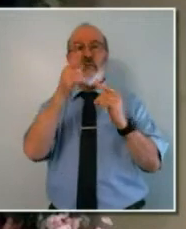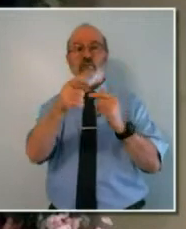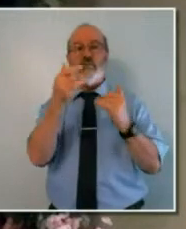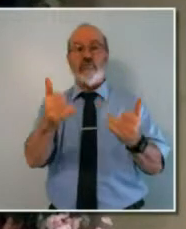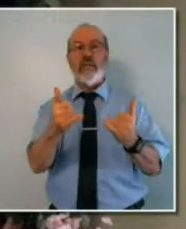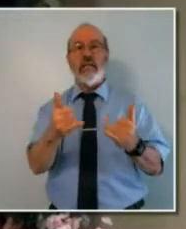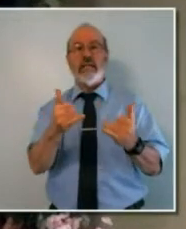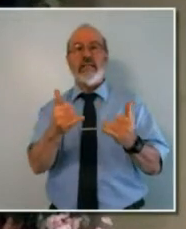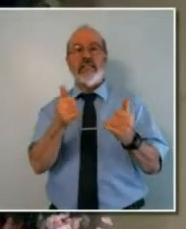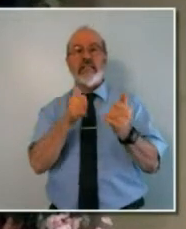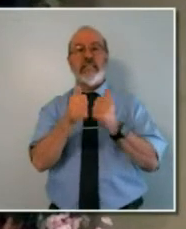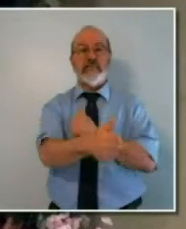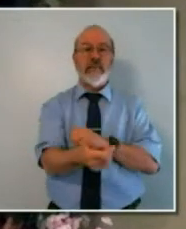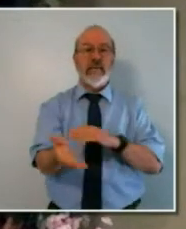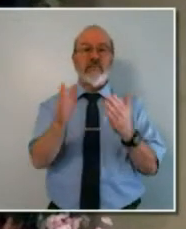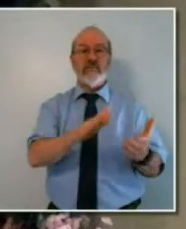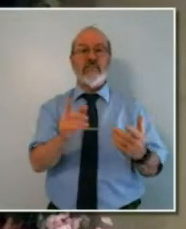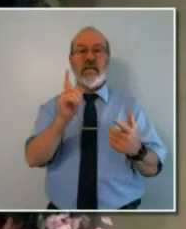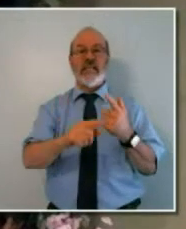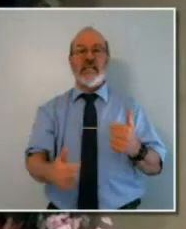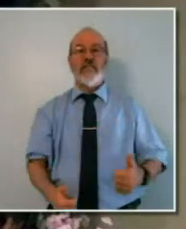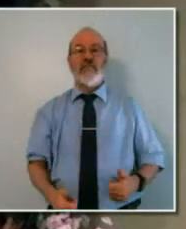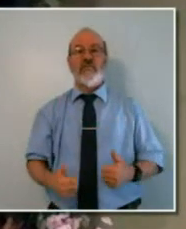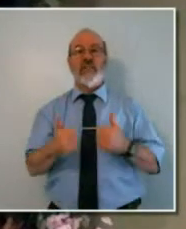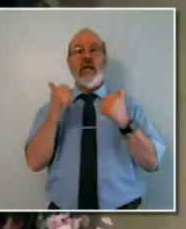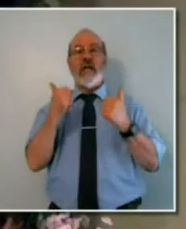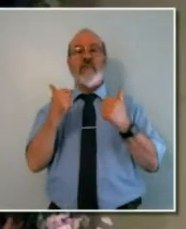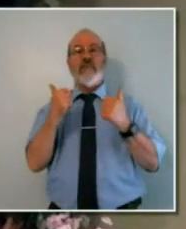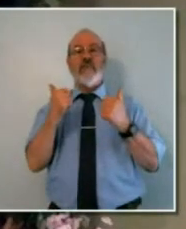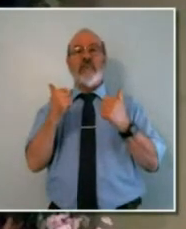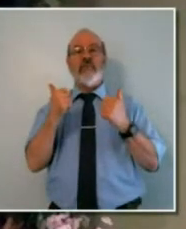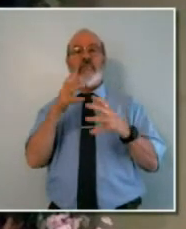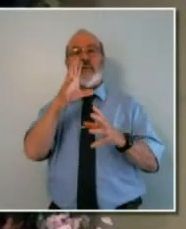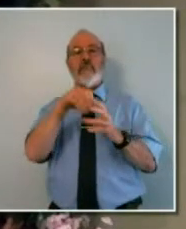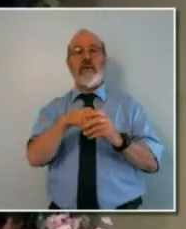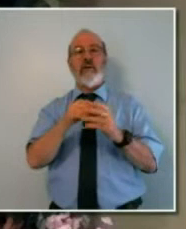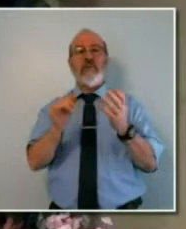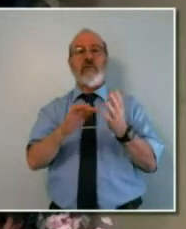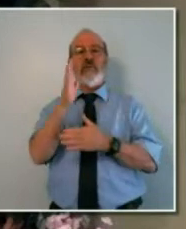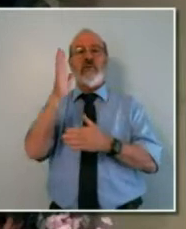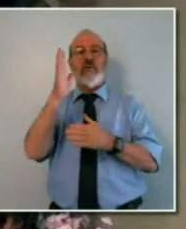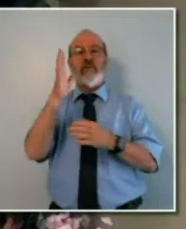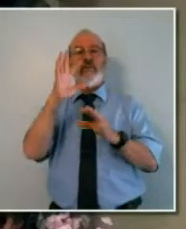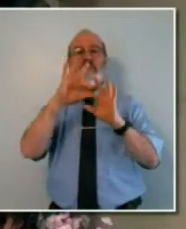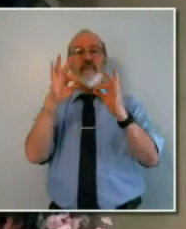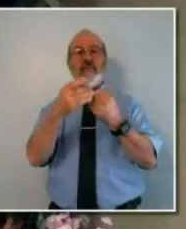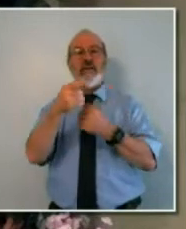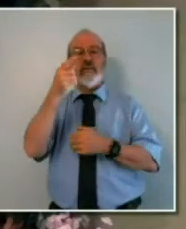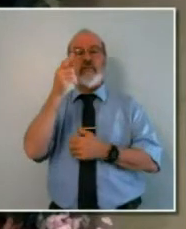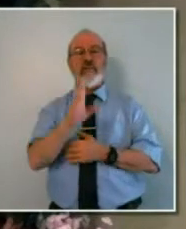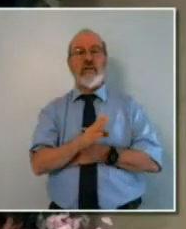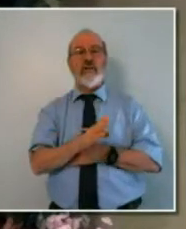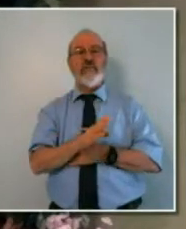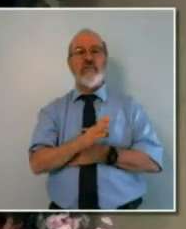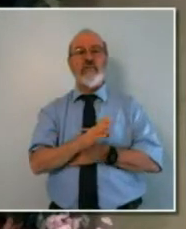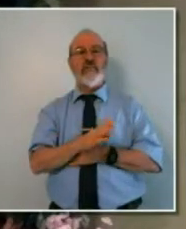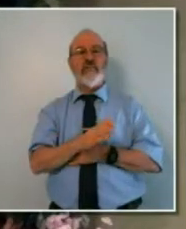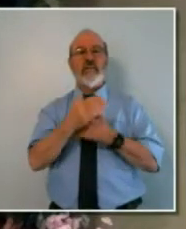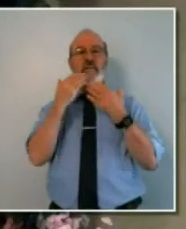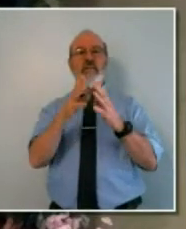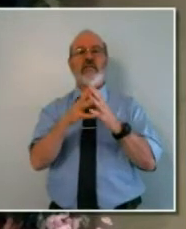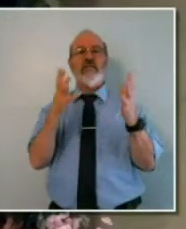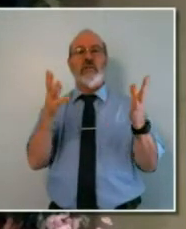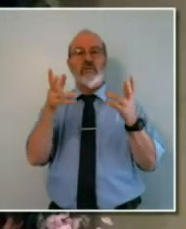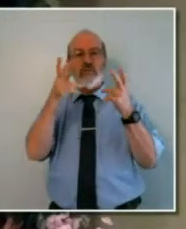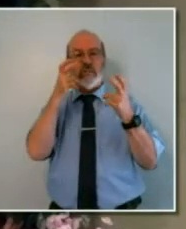pass from death into life and be a part of the glorious family of God. Thank you so much for listening